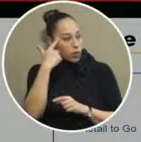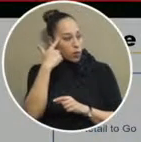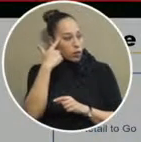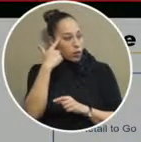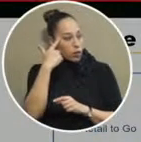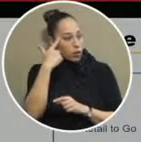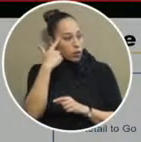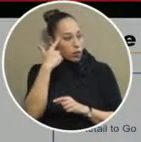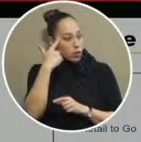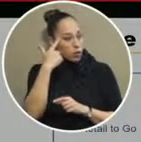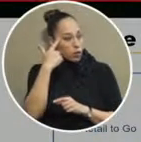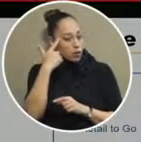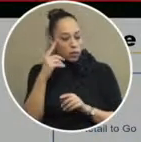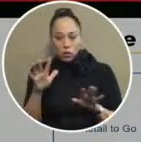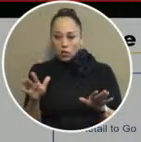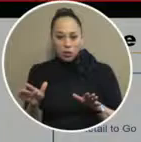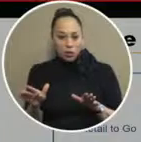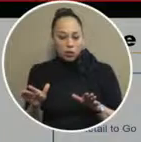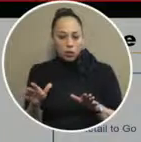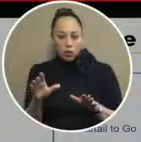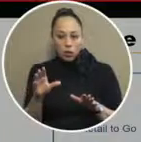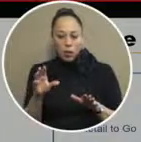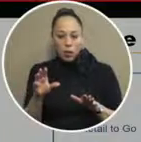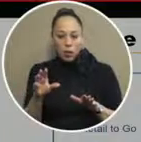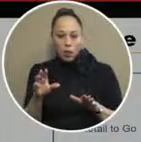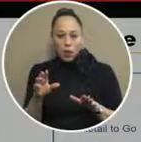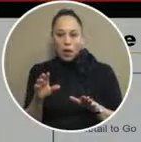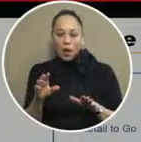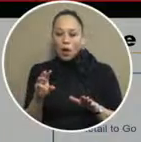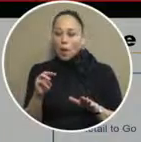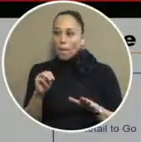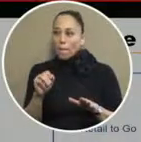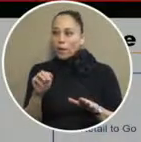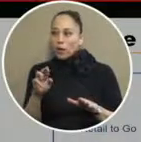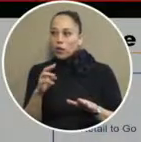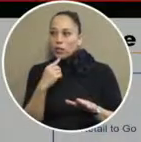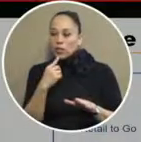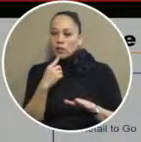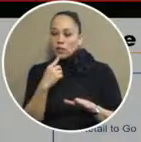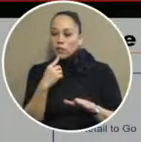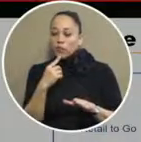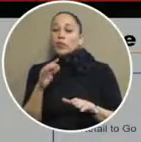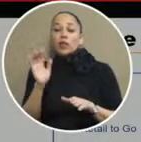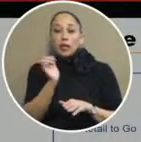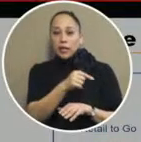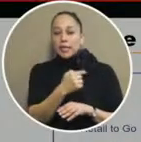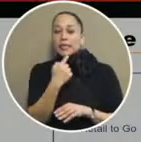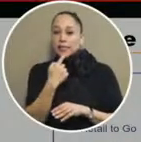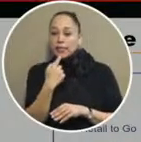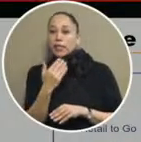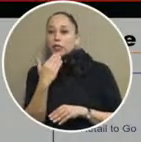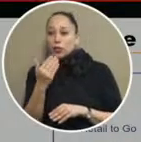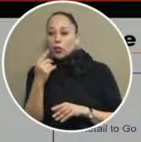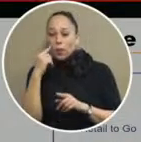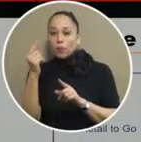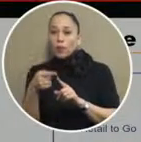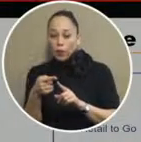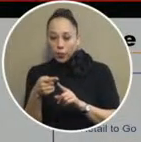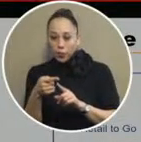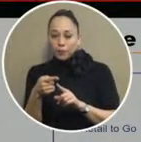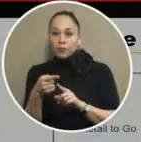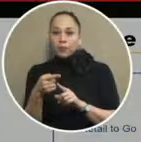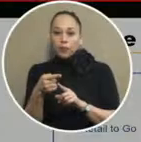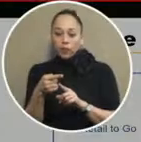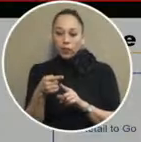Carla, go ahead. Carla, I was just going to say, Carrie makes a very good point, and that same can be said